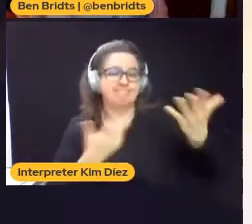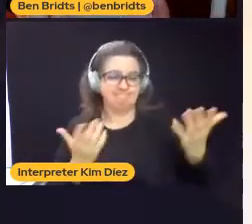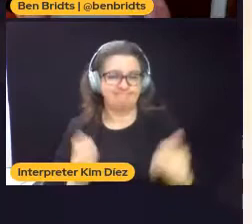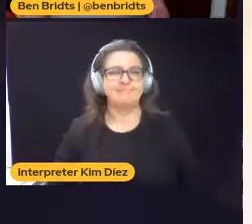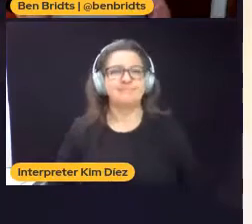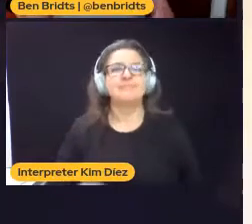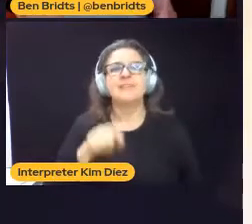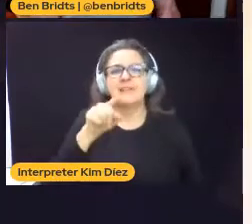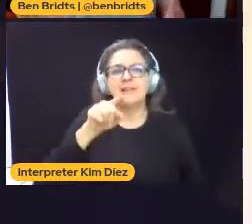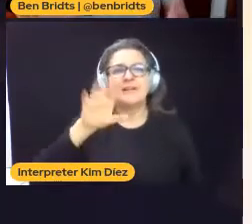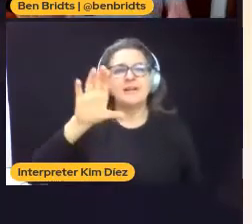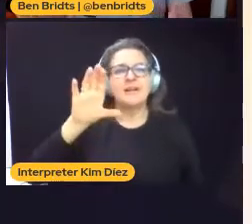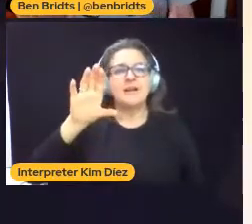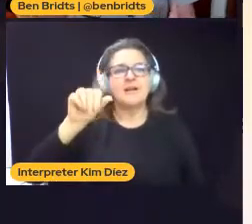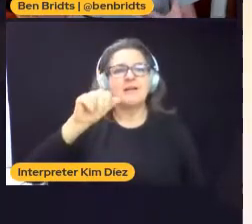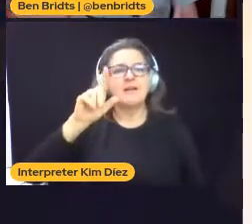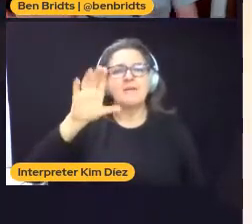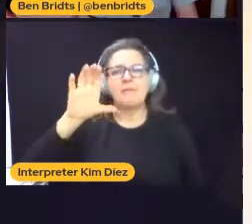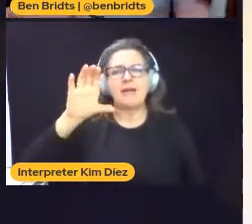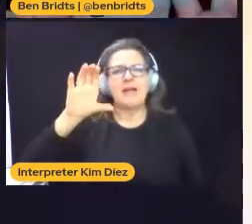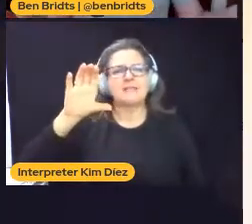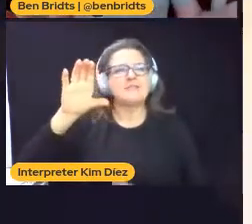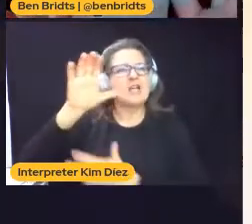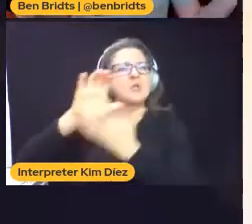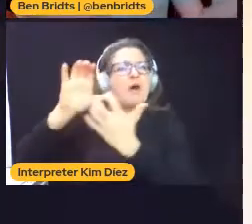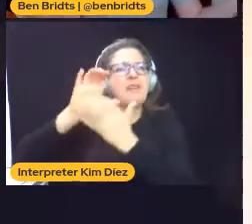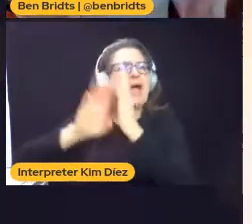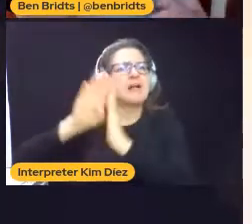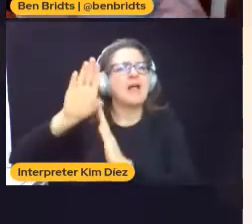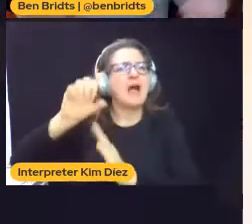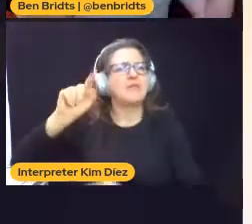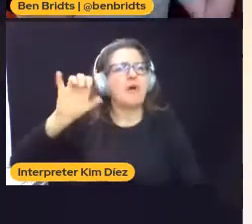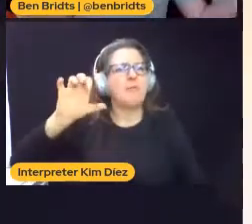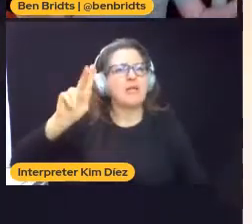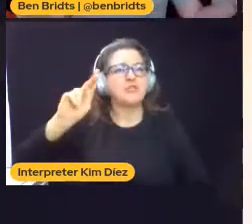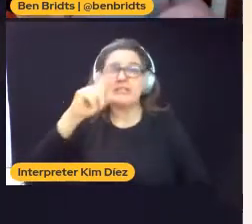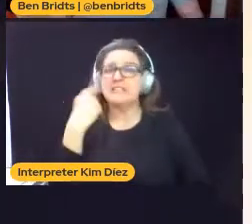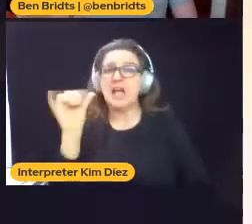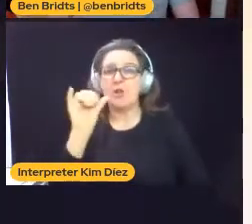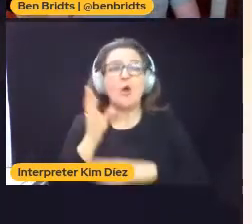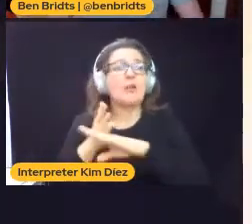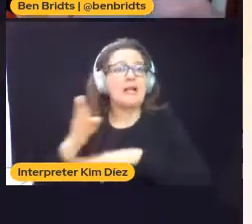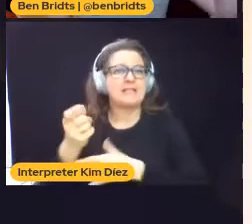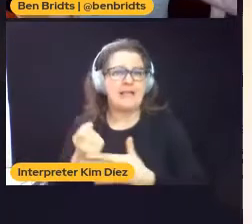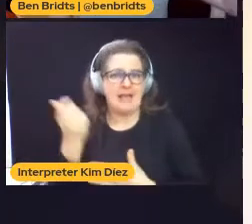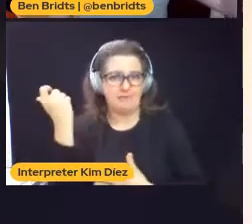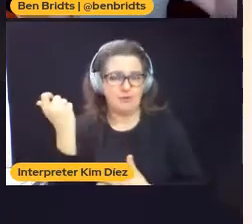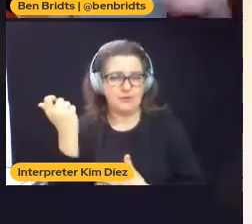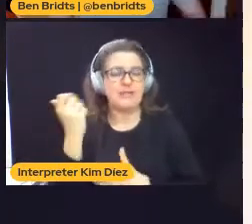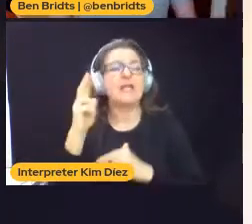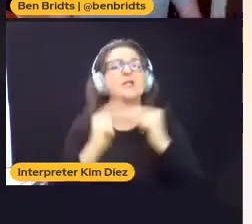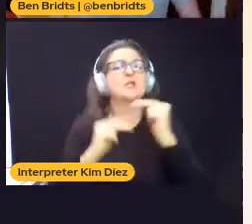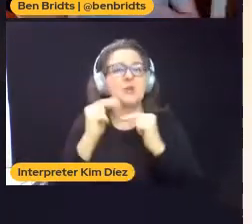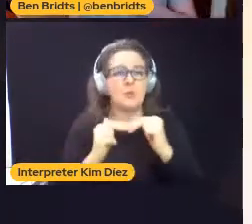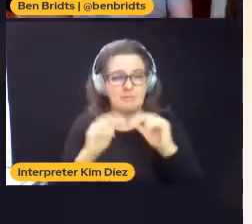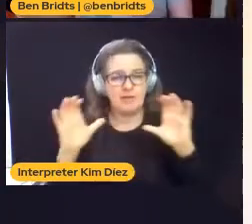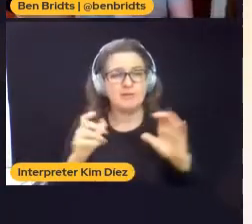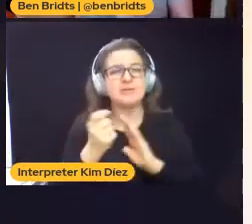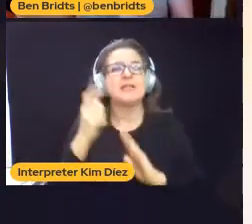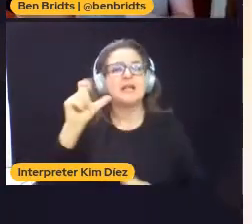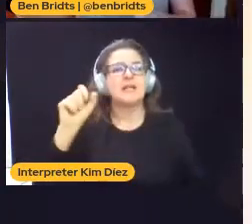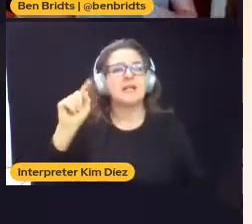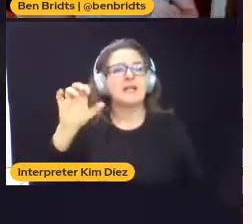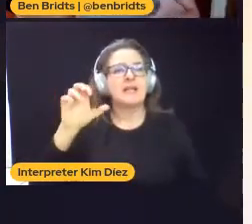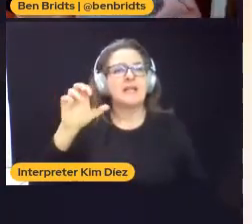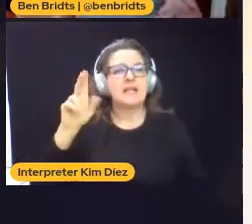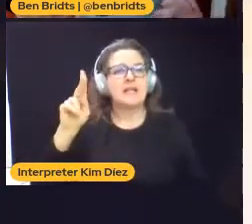stack will look like after the delete. So we deployed the stack, we clicked in the CloudFormation console on delete stack, and you can see